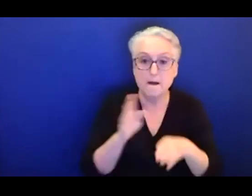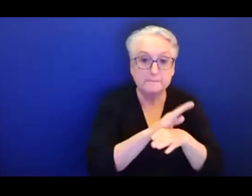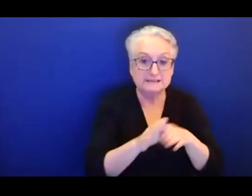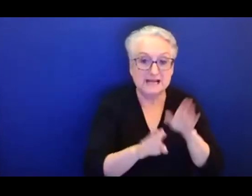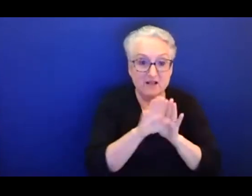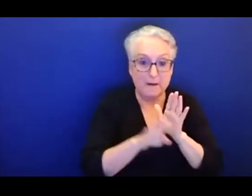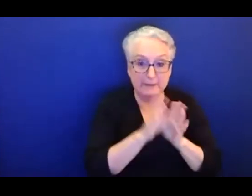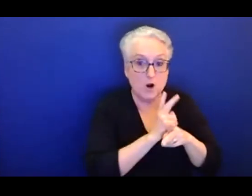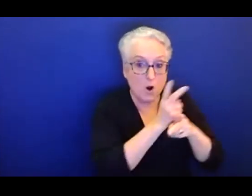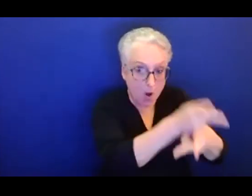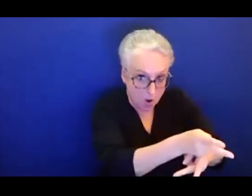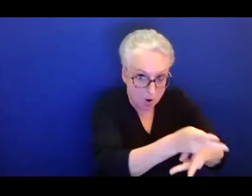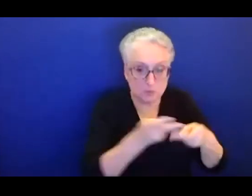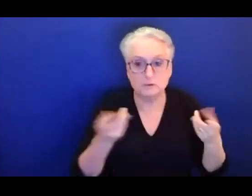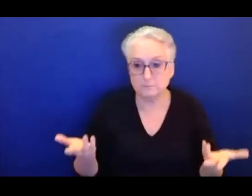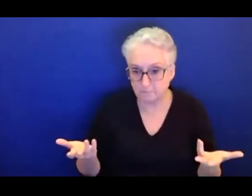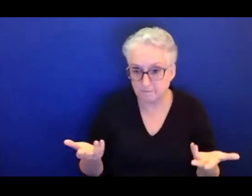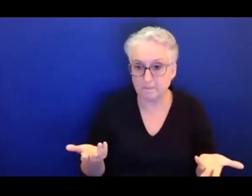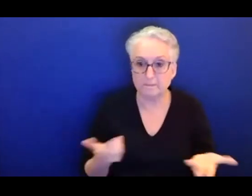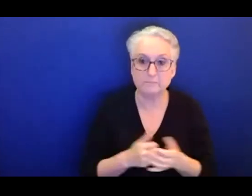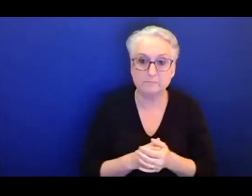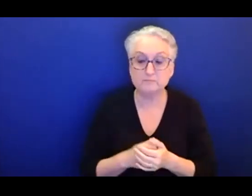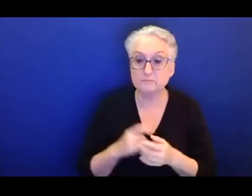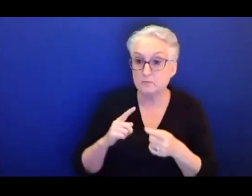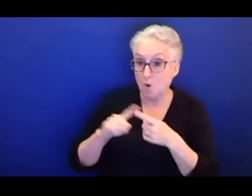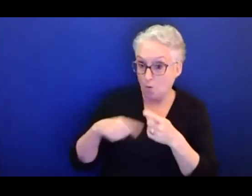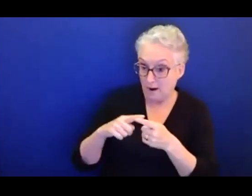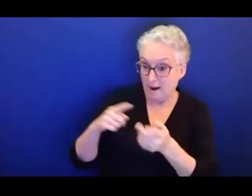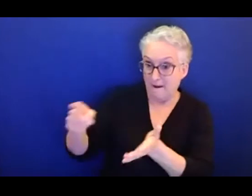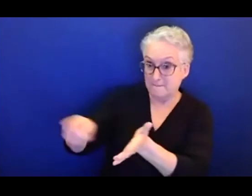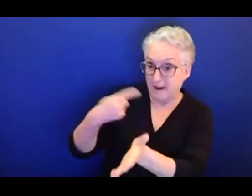money goes back into the program for that particular year.